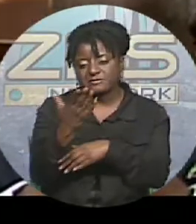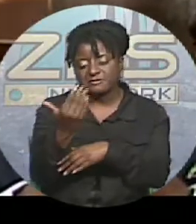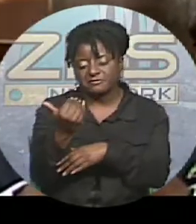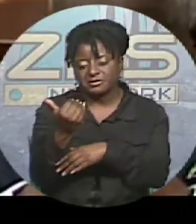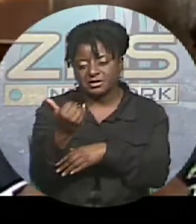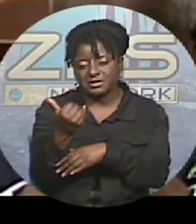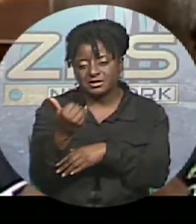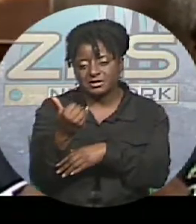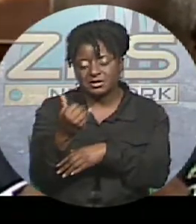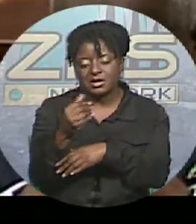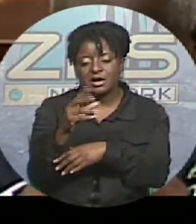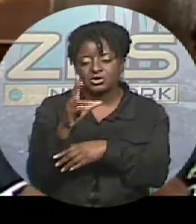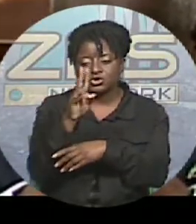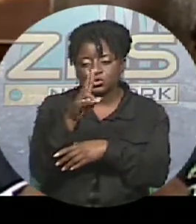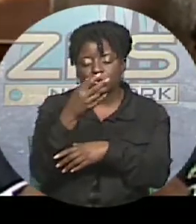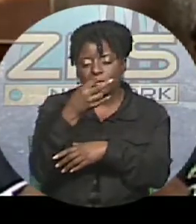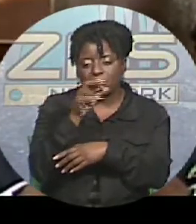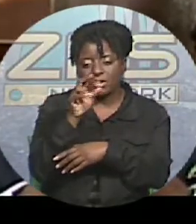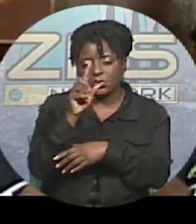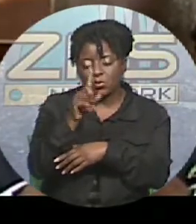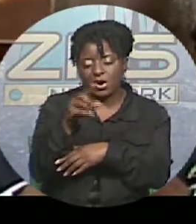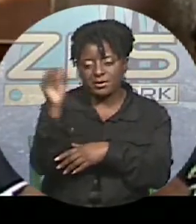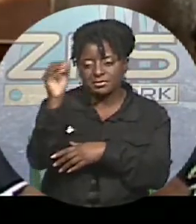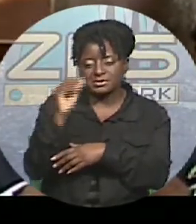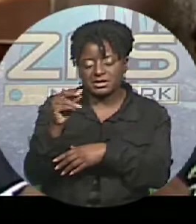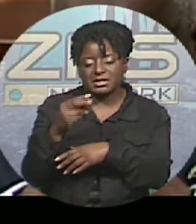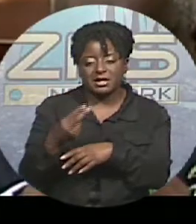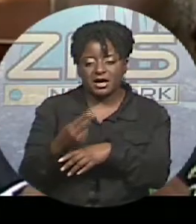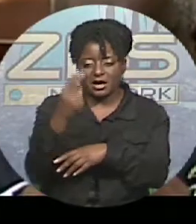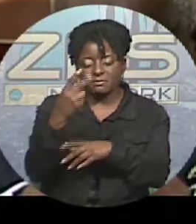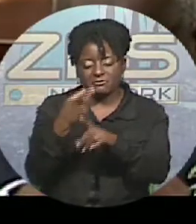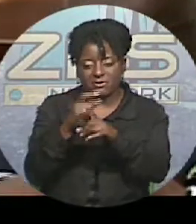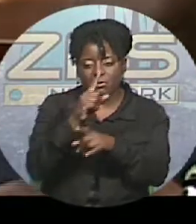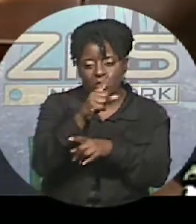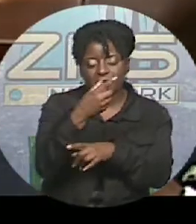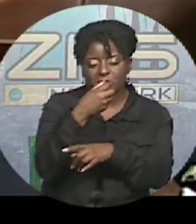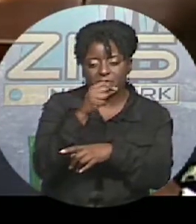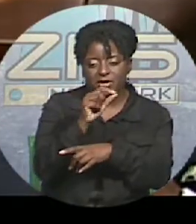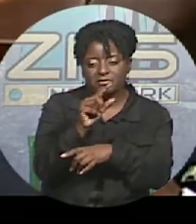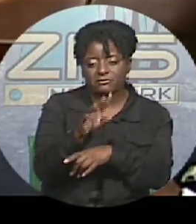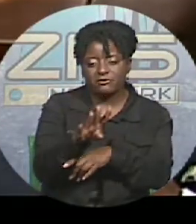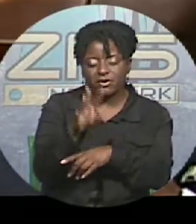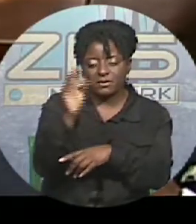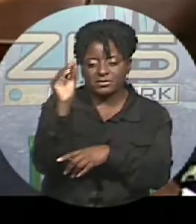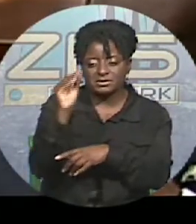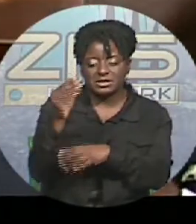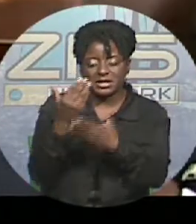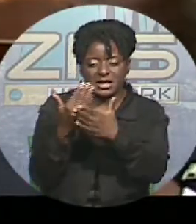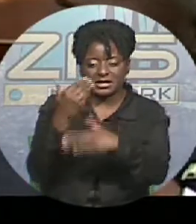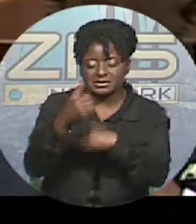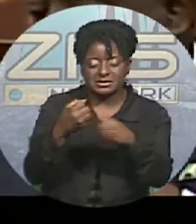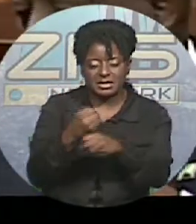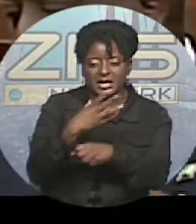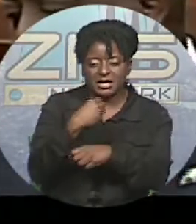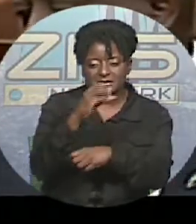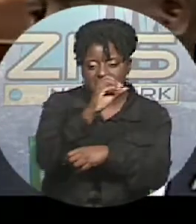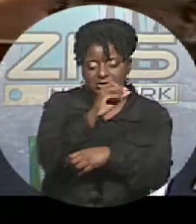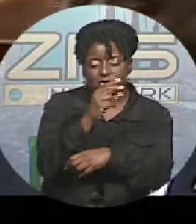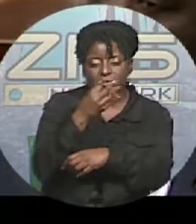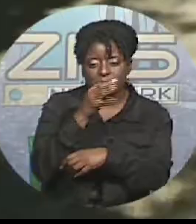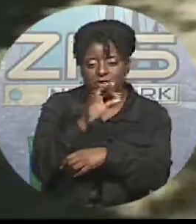of 2.1%, up from 1.4% last year and 0.7% in